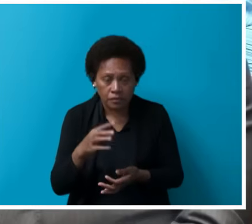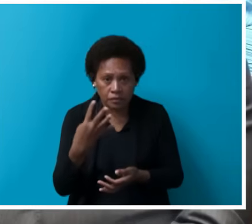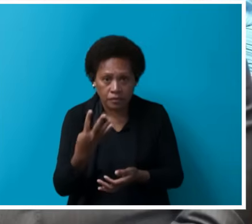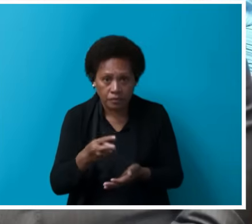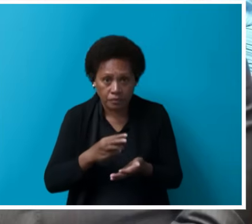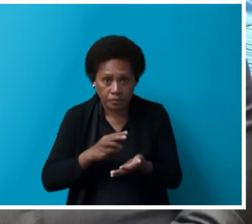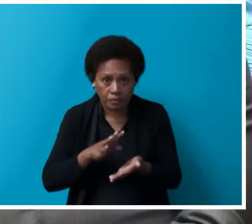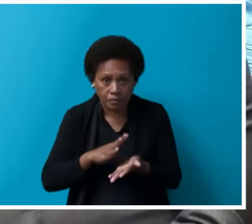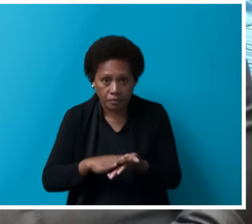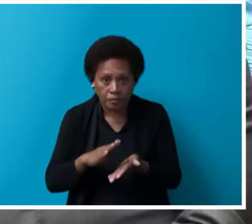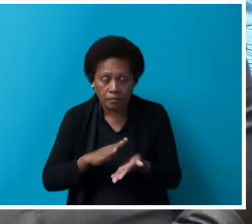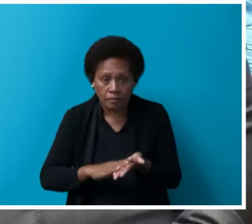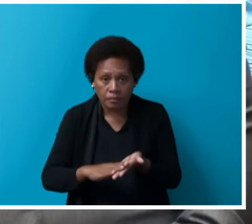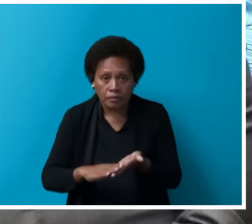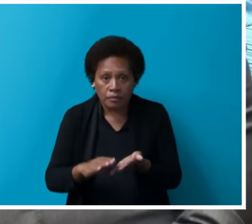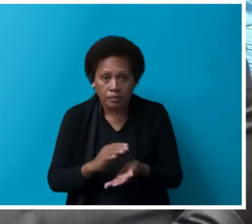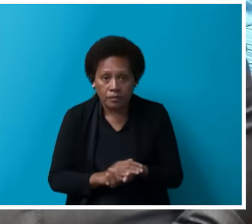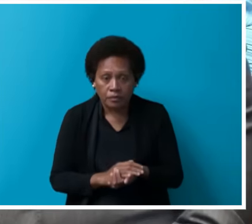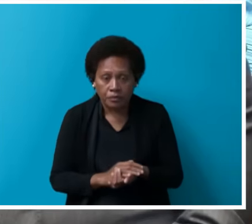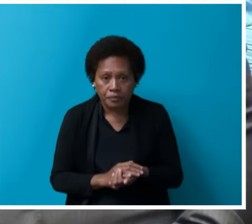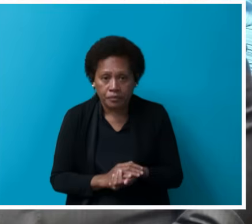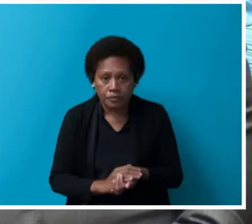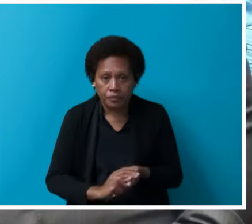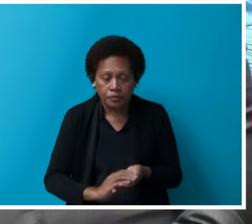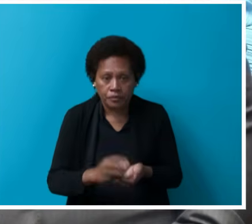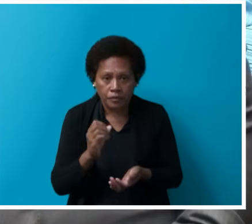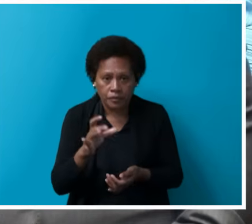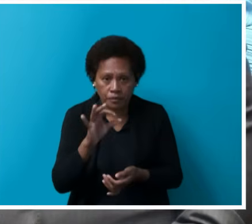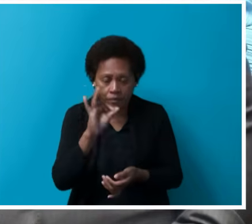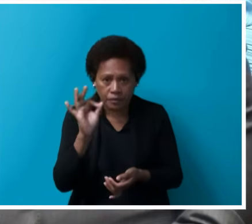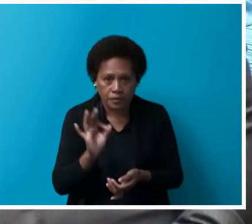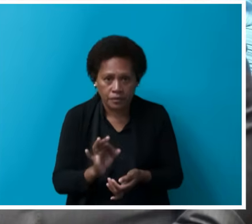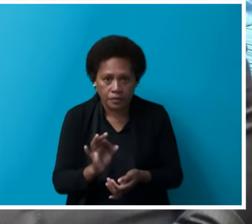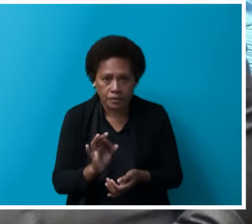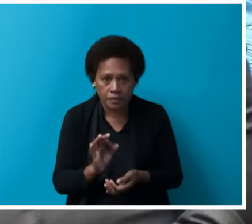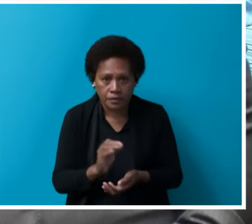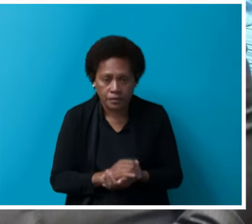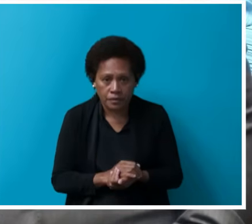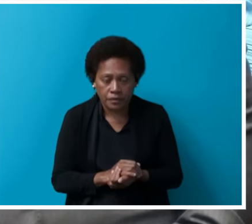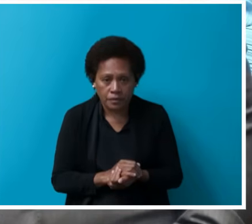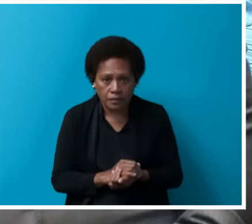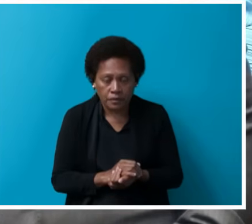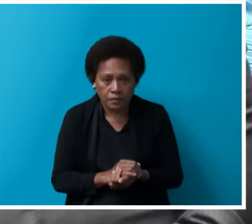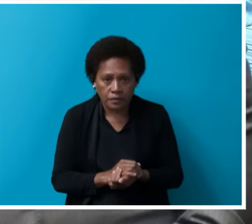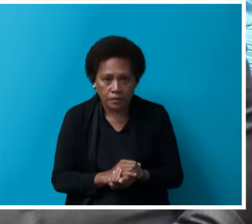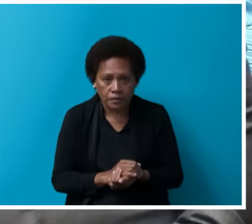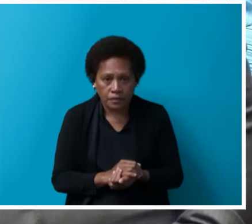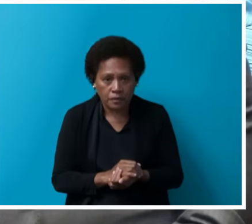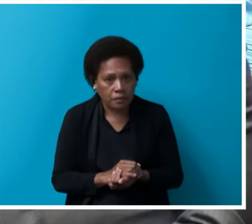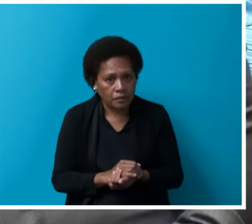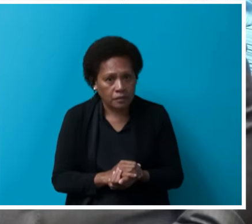19.9 million or 0.5% higher than the original projection in terms of total revenue, tax plus